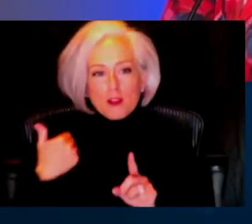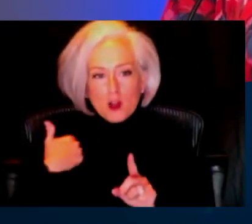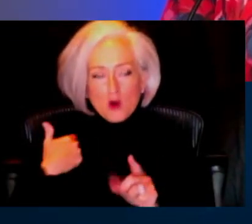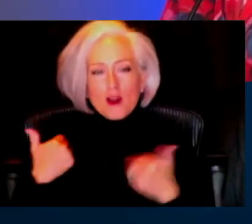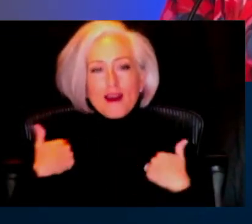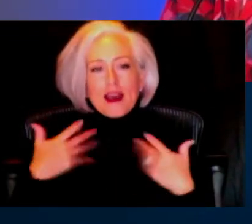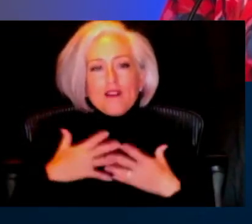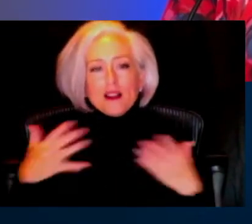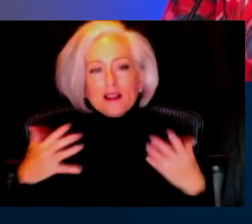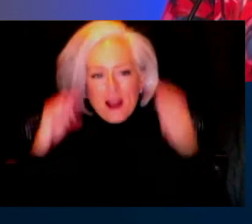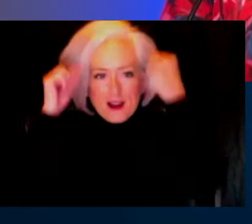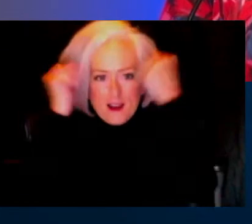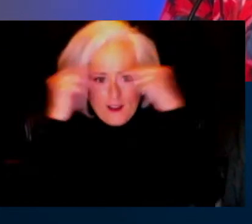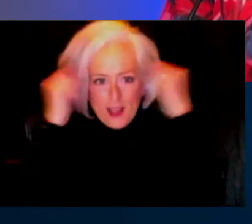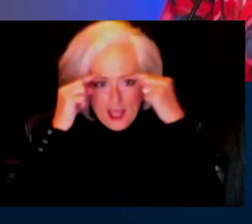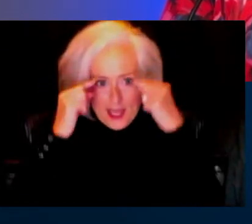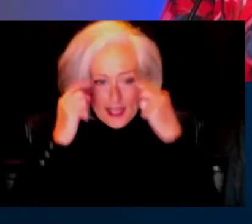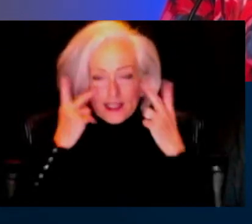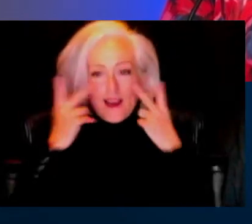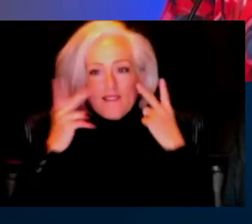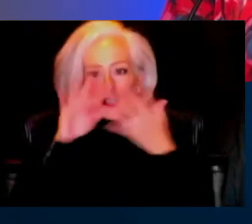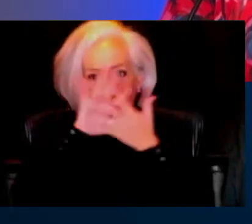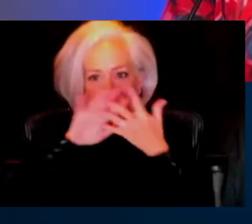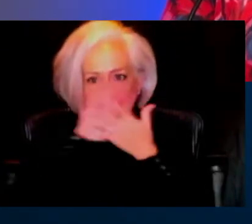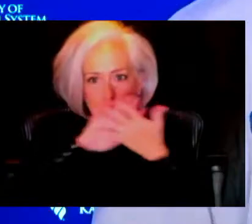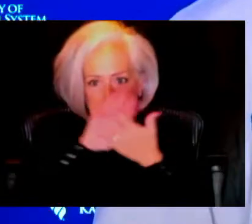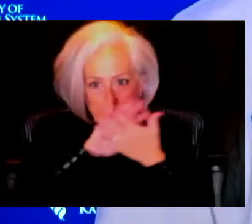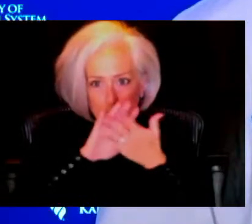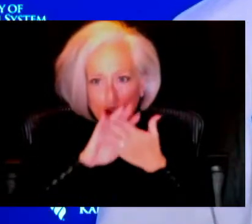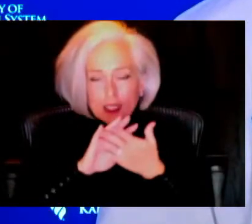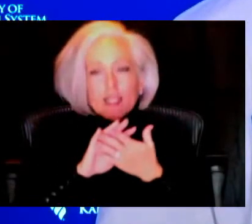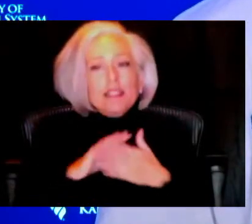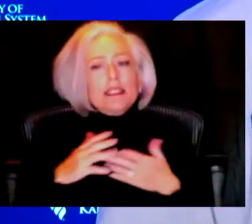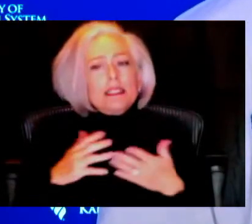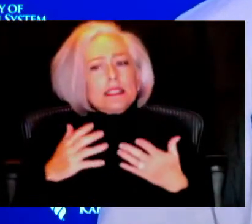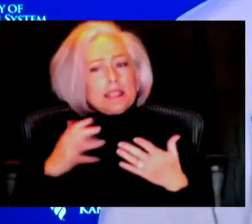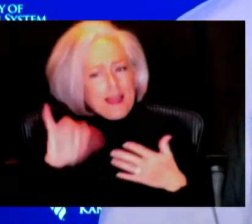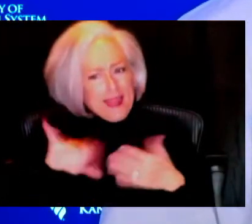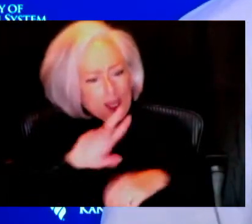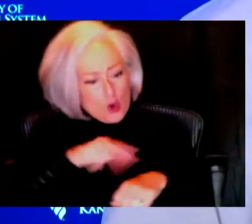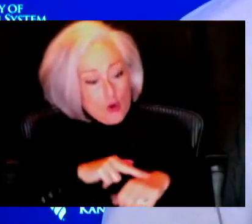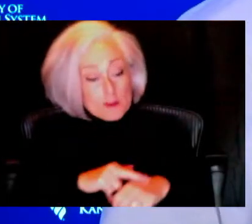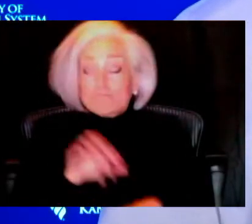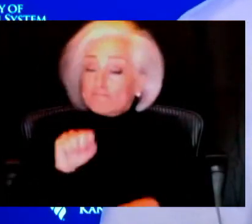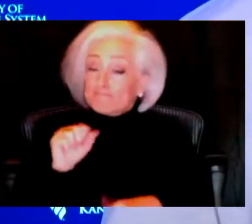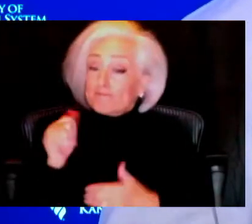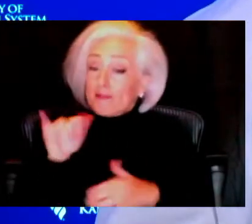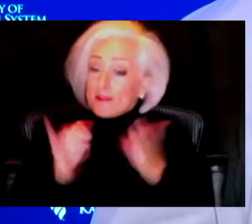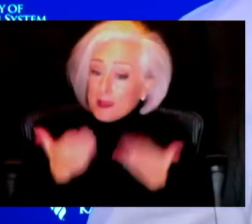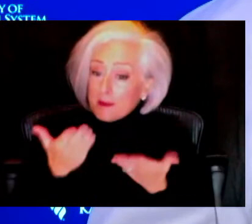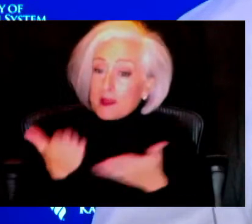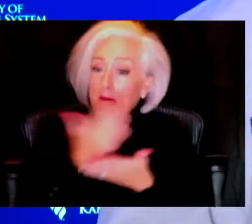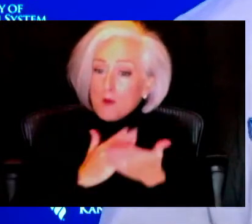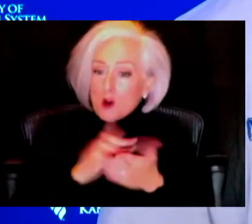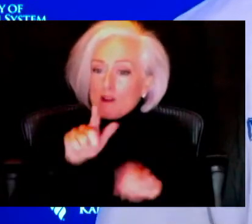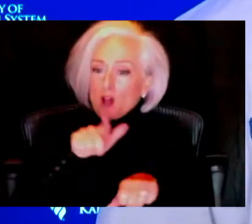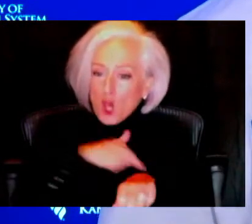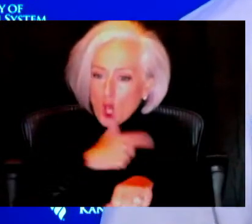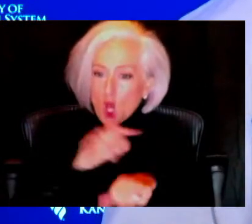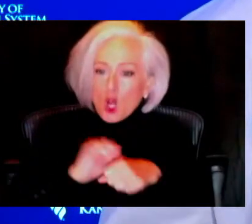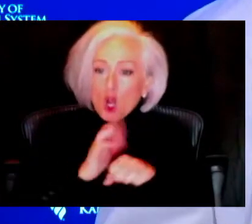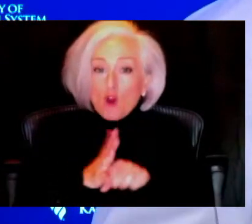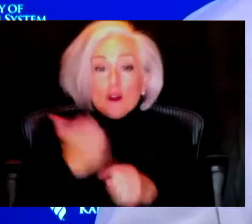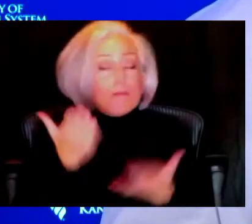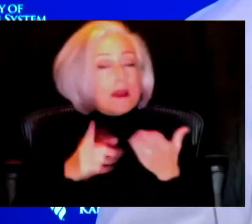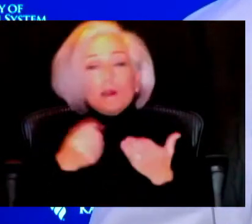vision is blurry. Is this normal? Yeah, this could be part of long COVID, and this is why we say, yeah, you may not go to the hospital.